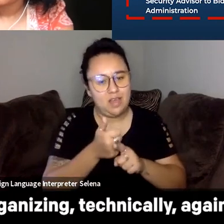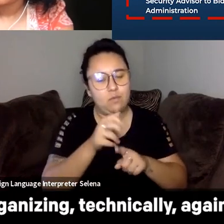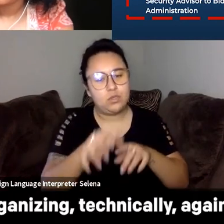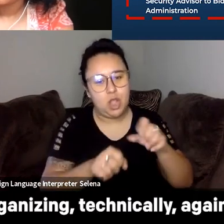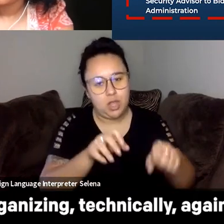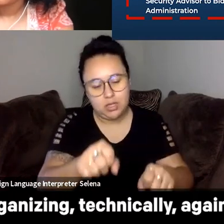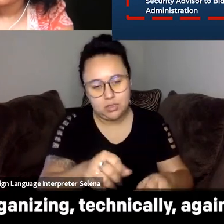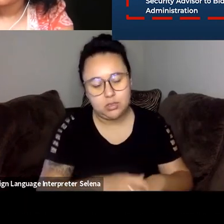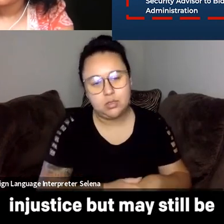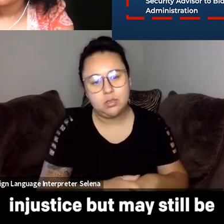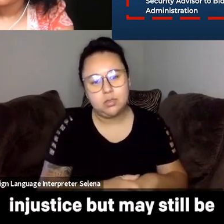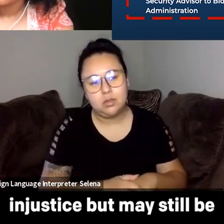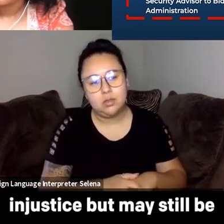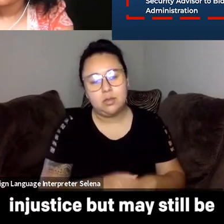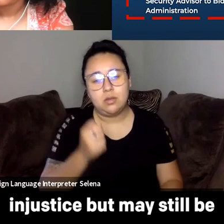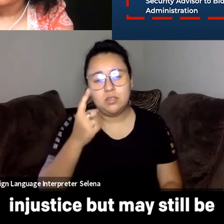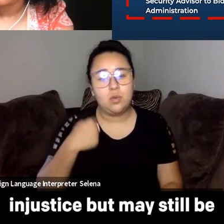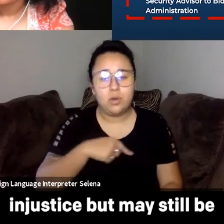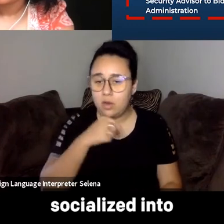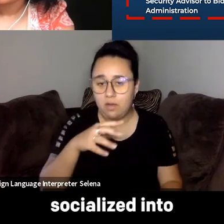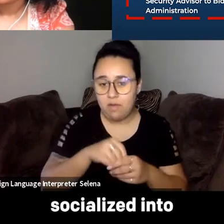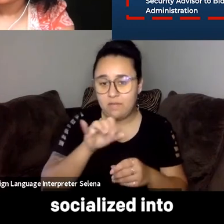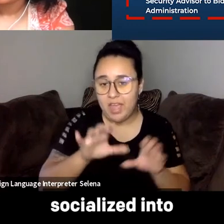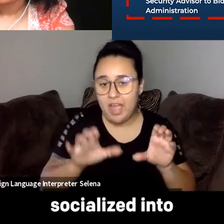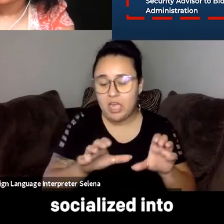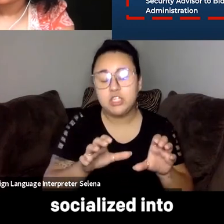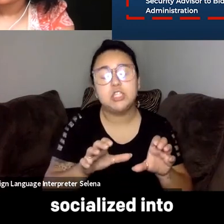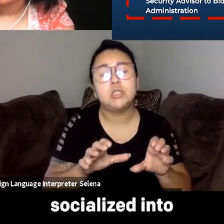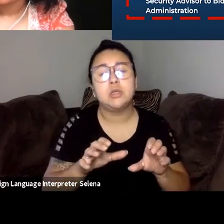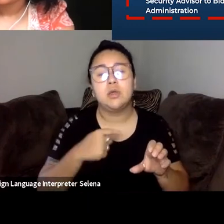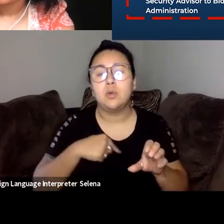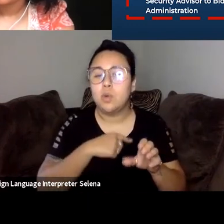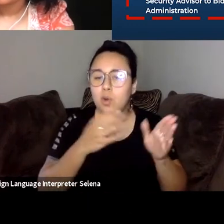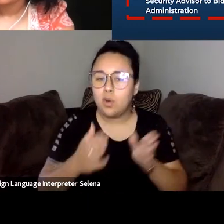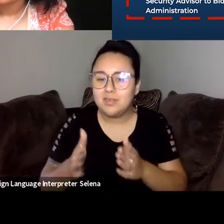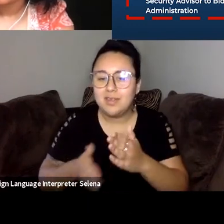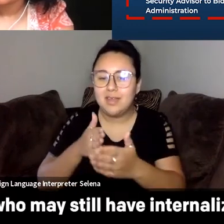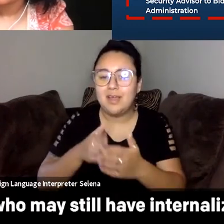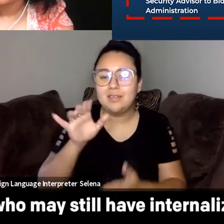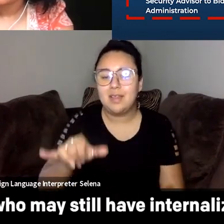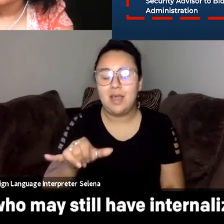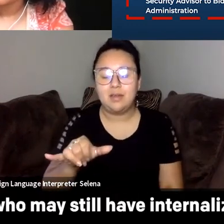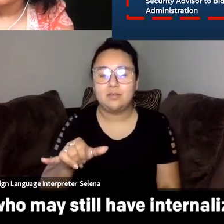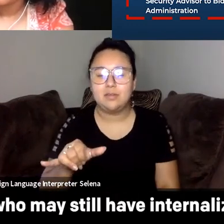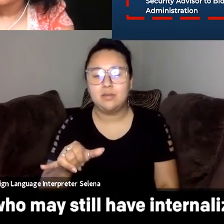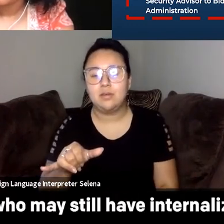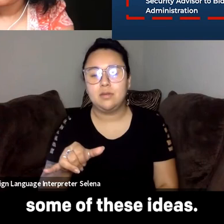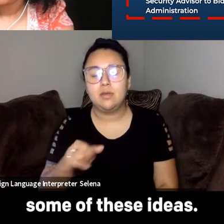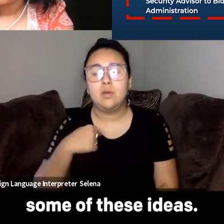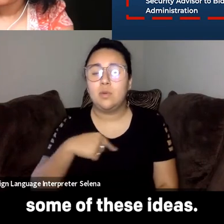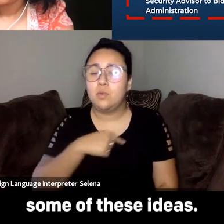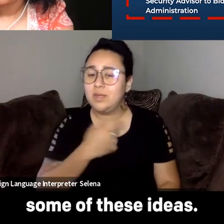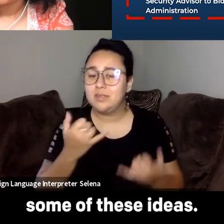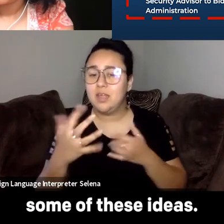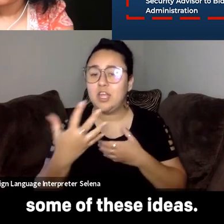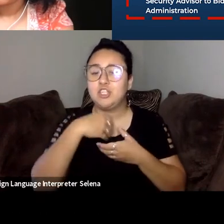organizing technically against injustice, but may still be socialized into, who may still have internalized some of